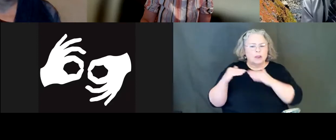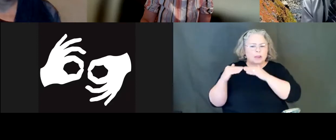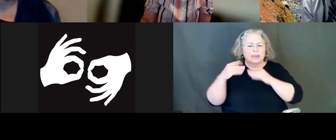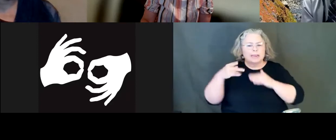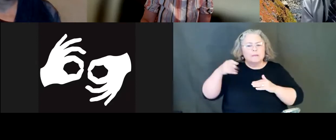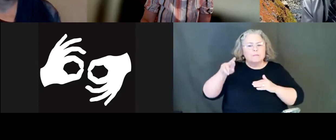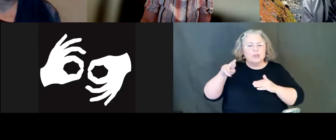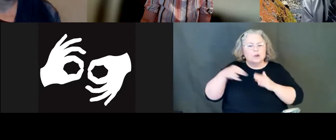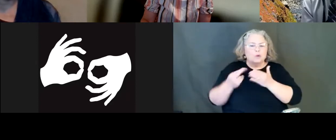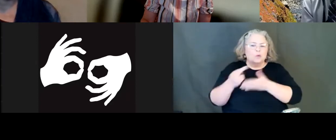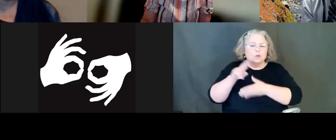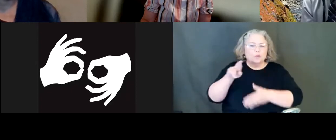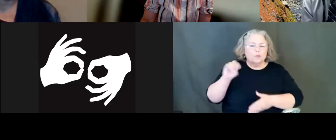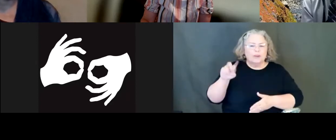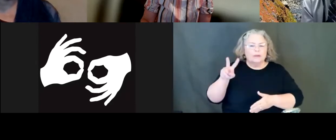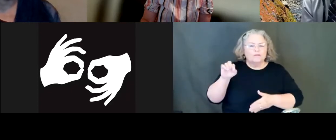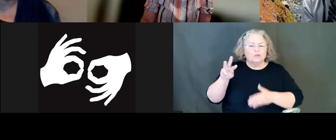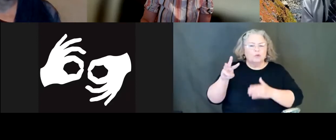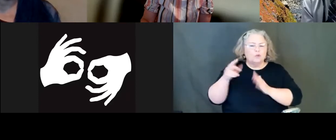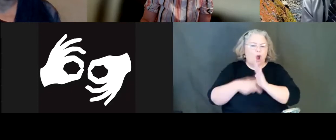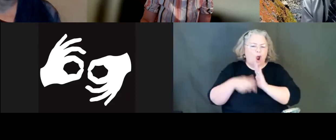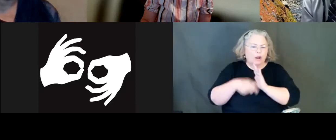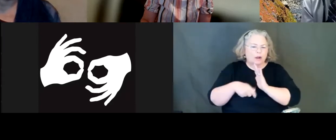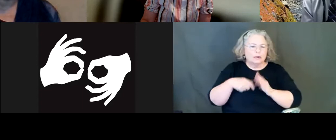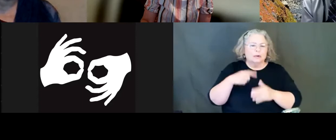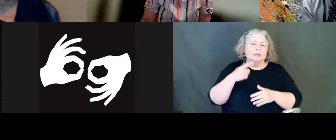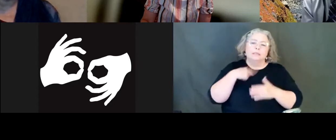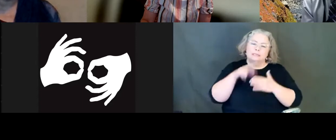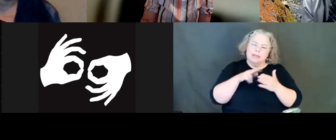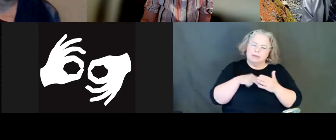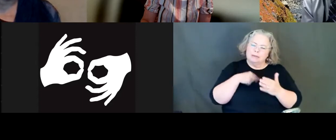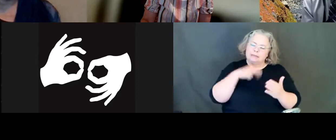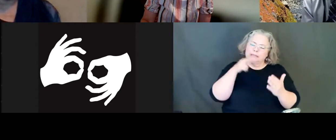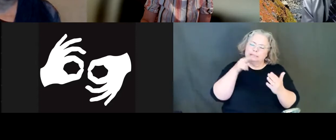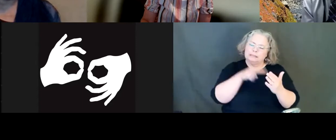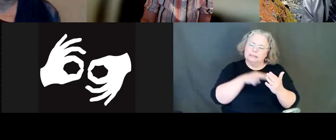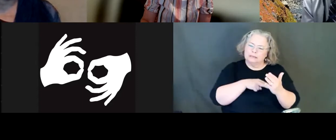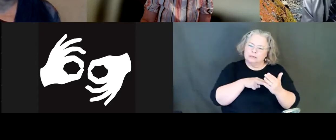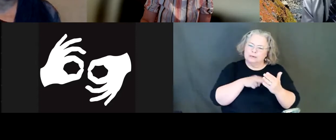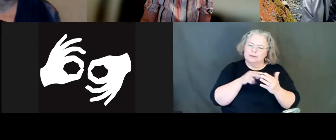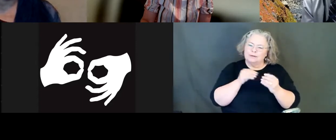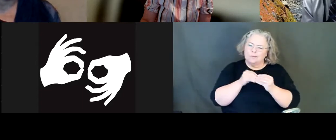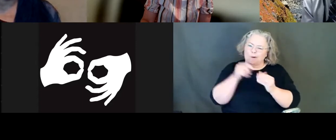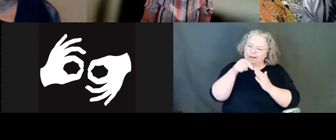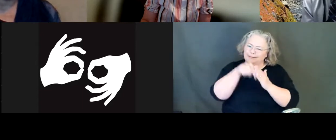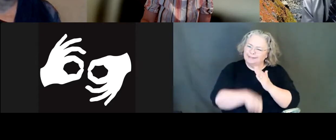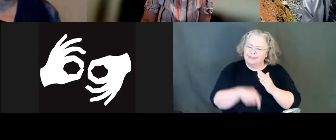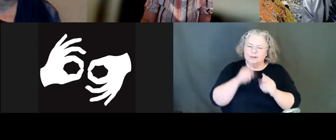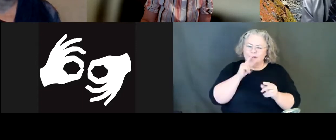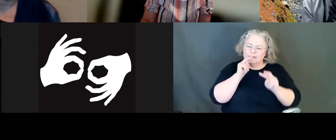articles. And sometimes I do have to review articles more critically because you do have to look